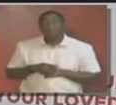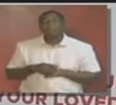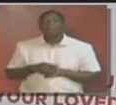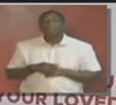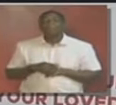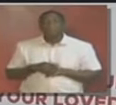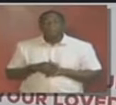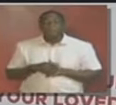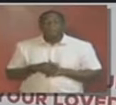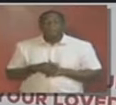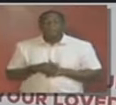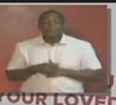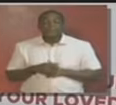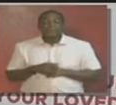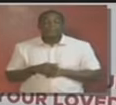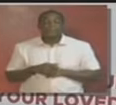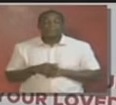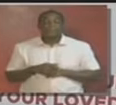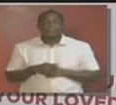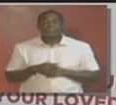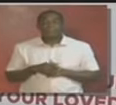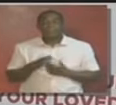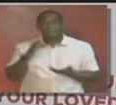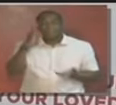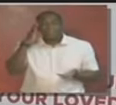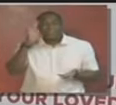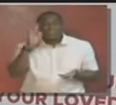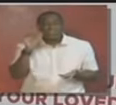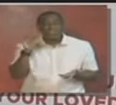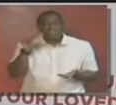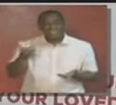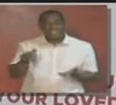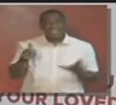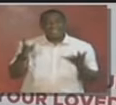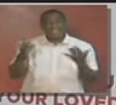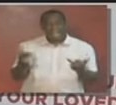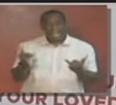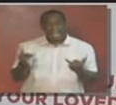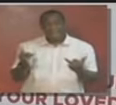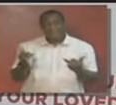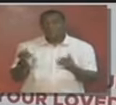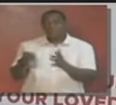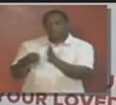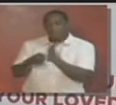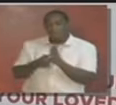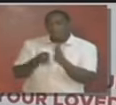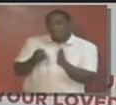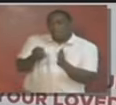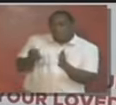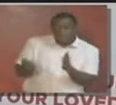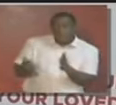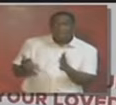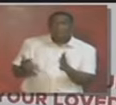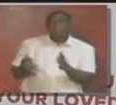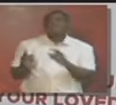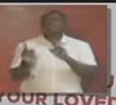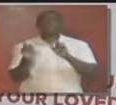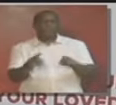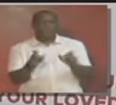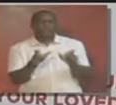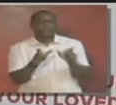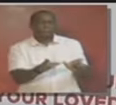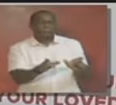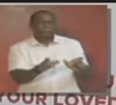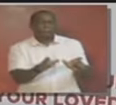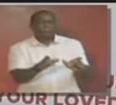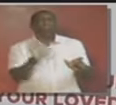then found to be positive. I don't know if there is need at this point to quarantine persons within a step-down facility. I think we've been doing